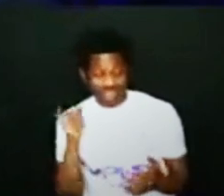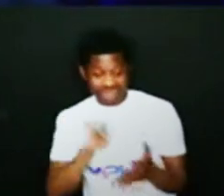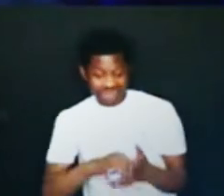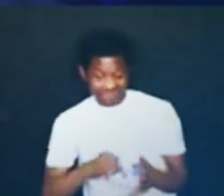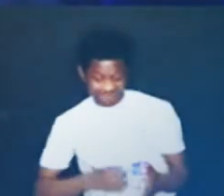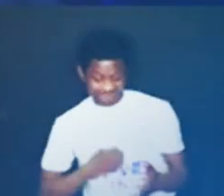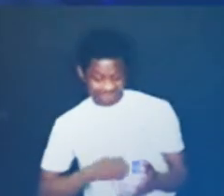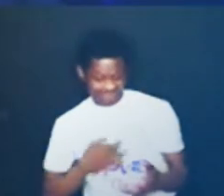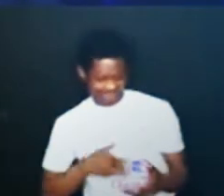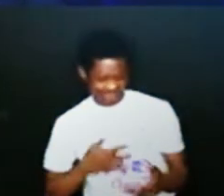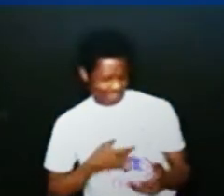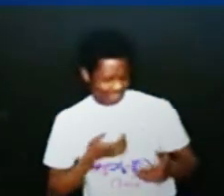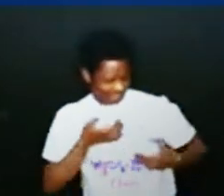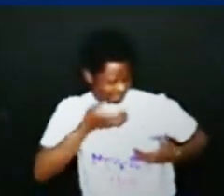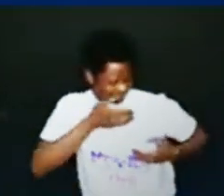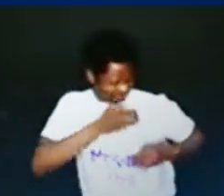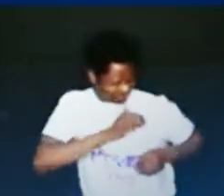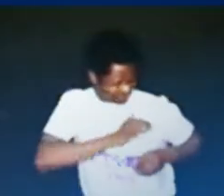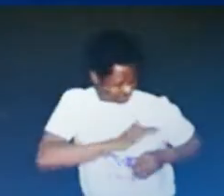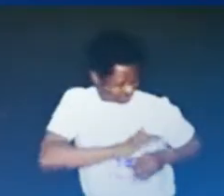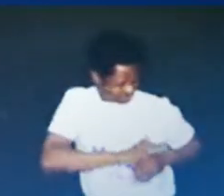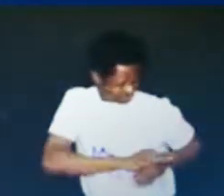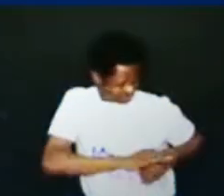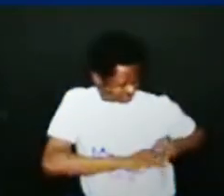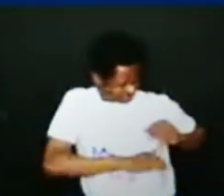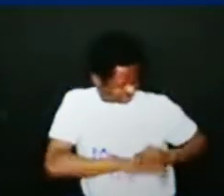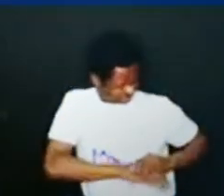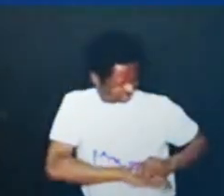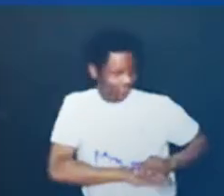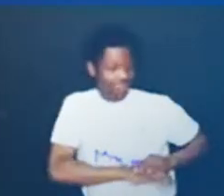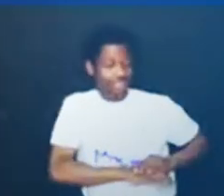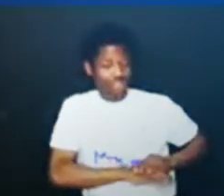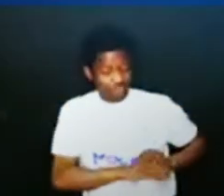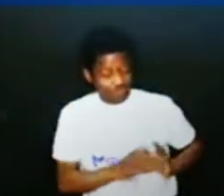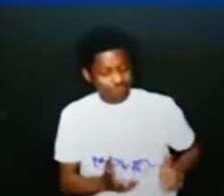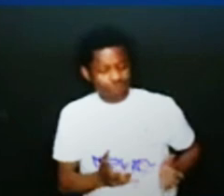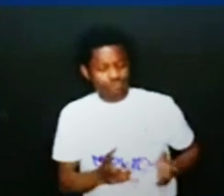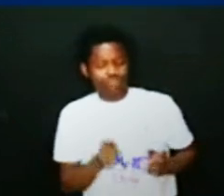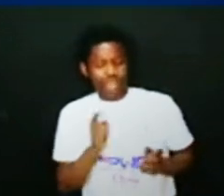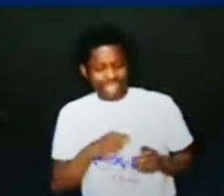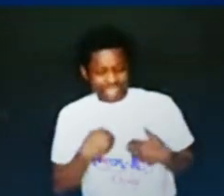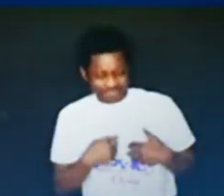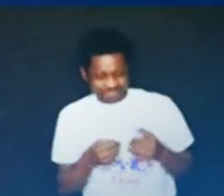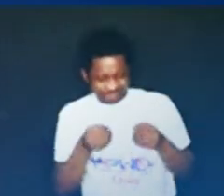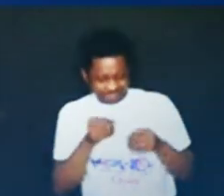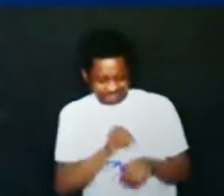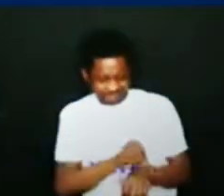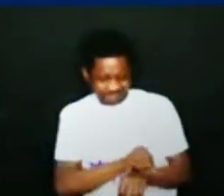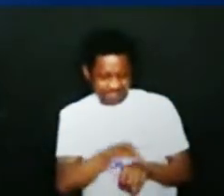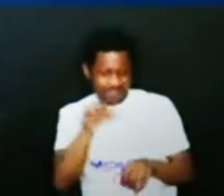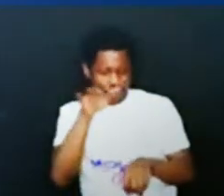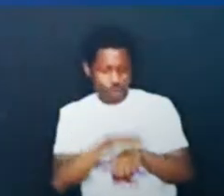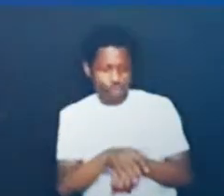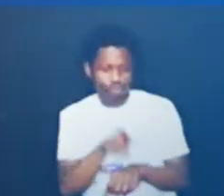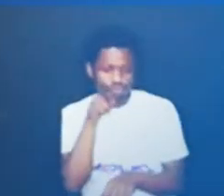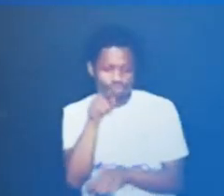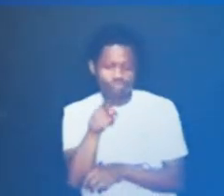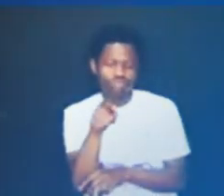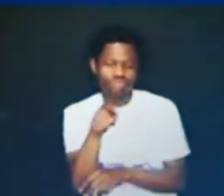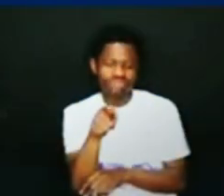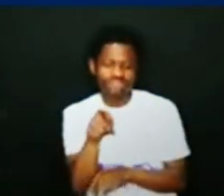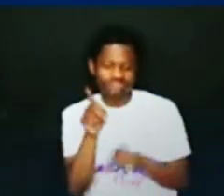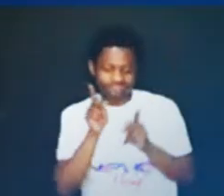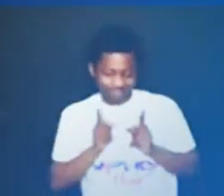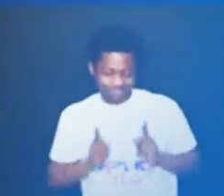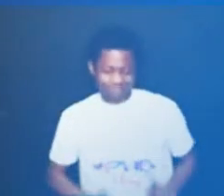emotions takes its toll physically, mentally, and spiritual. Adofo no say ye